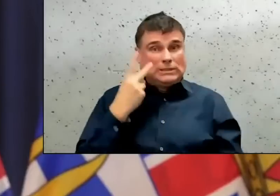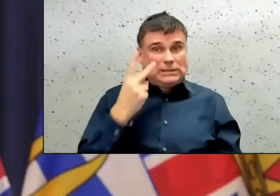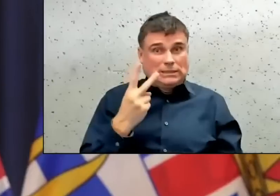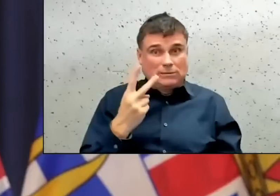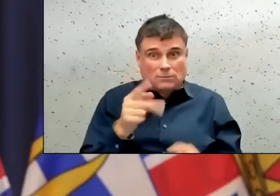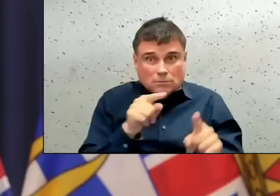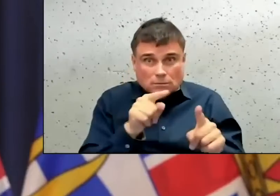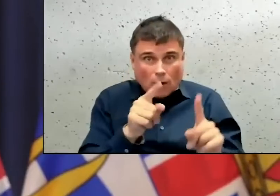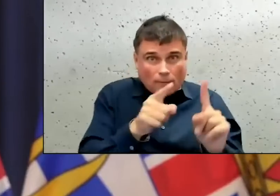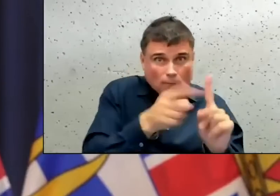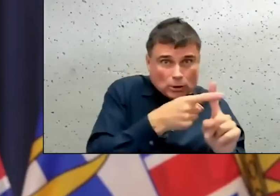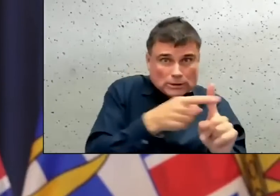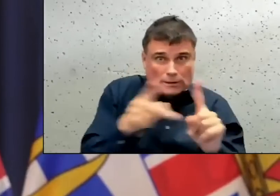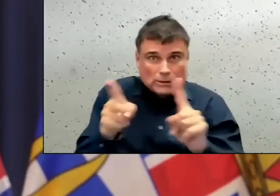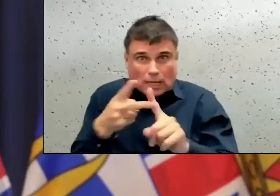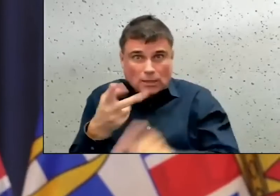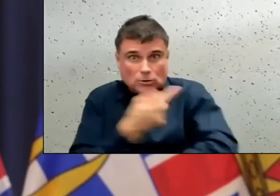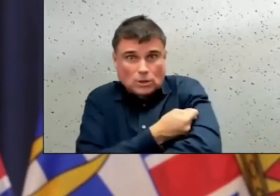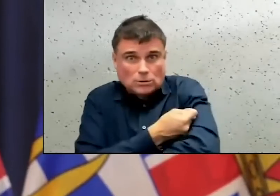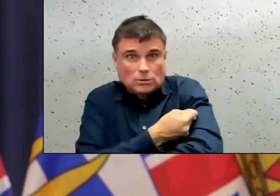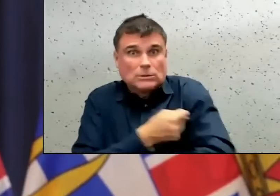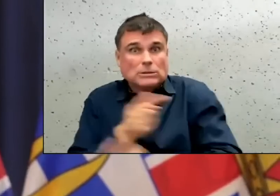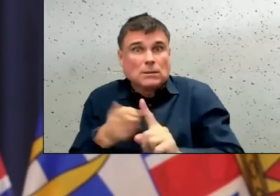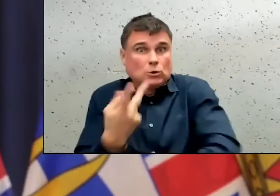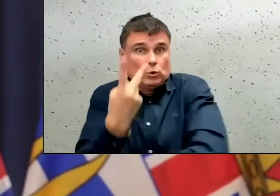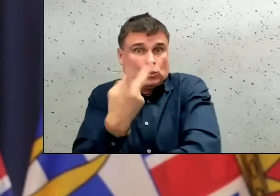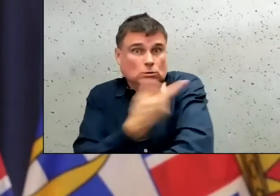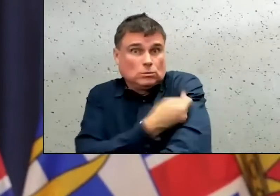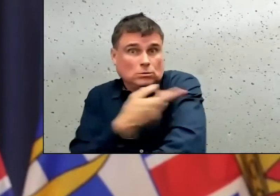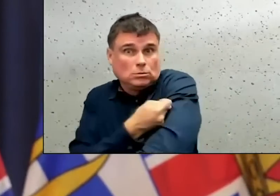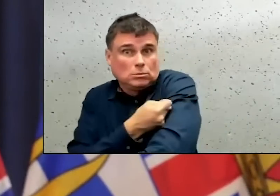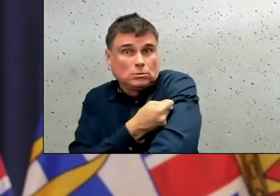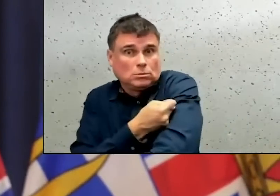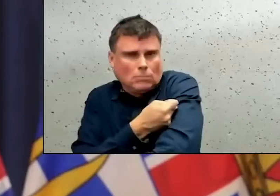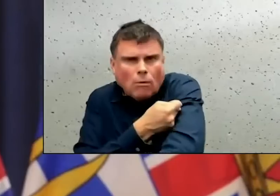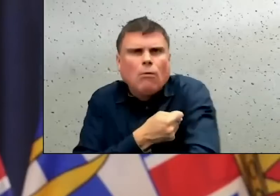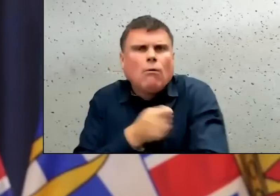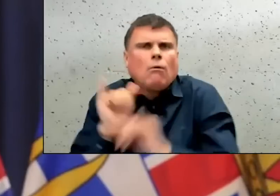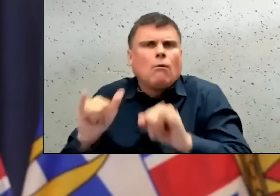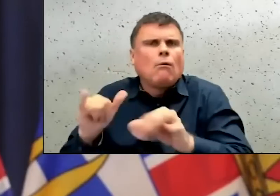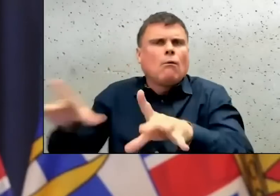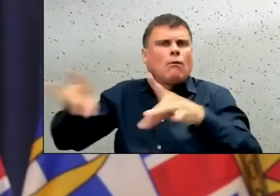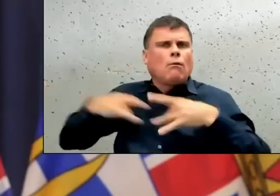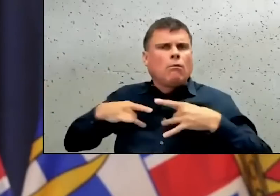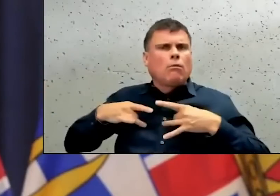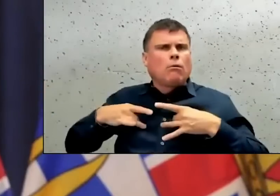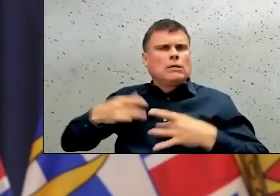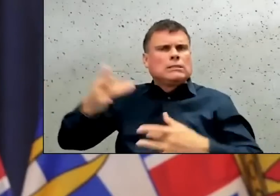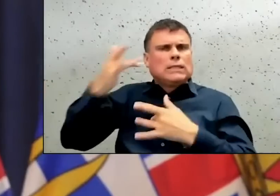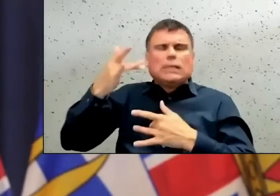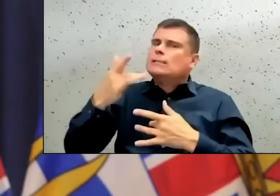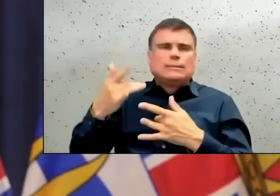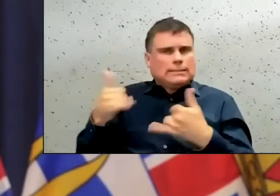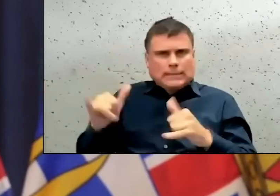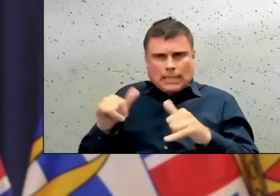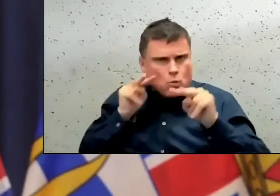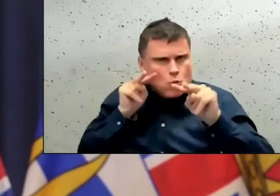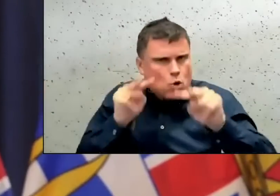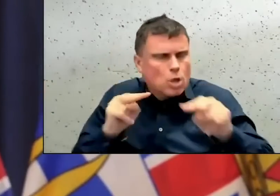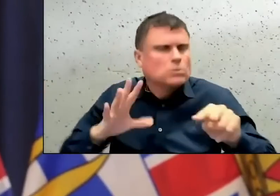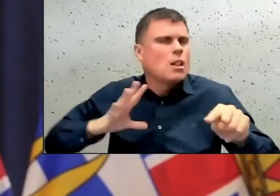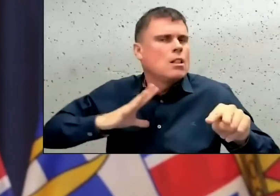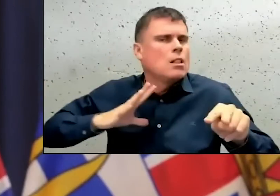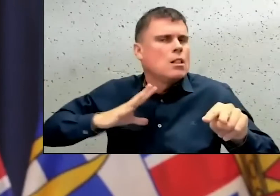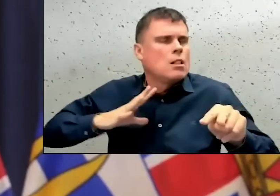vaccinated population, knowing that everybody needs to take these measures right now so that our seniors and elders